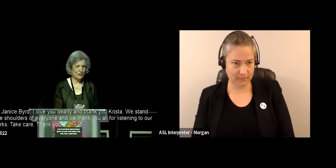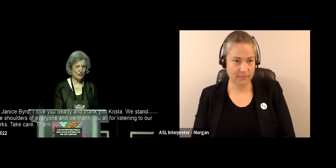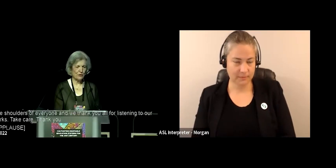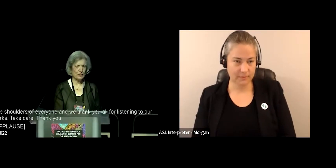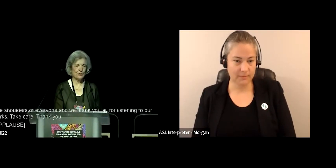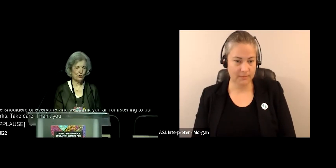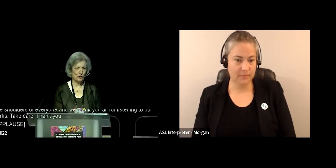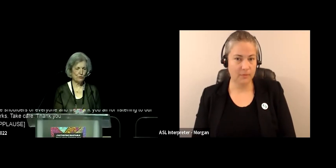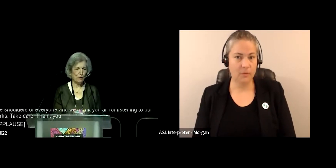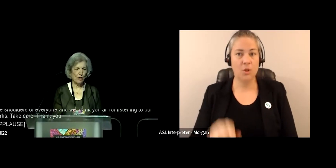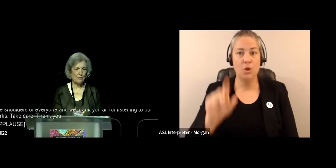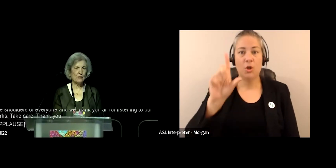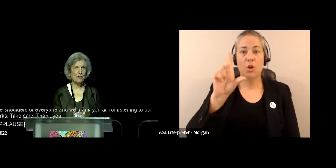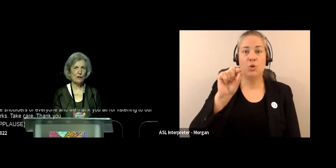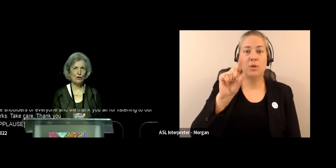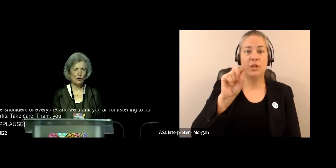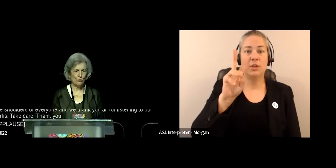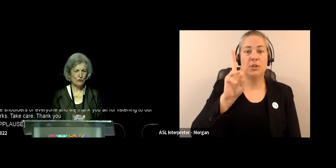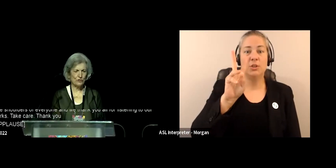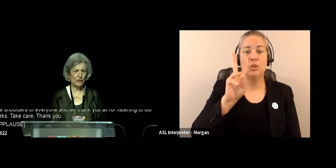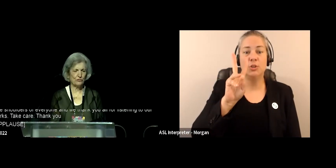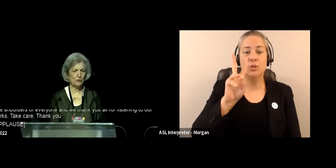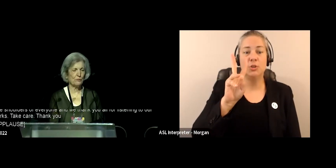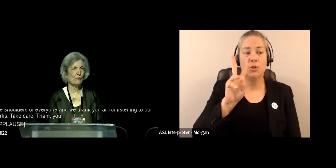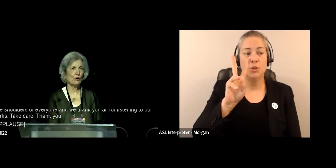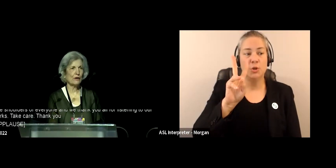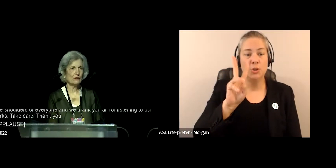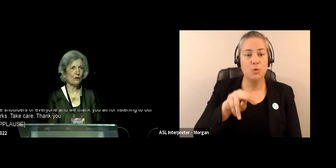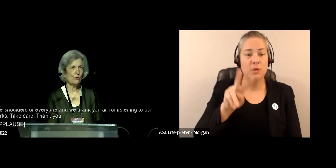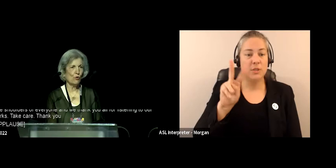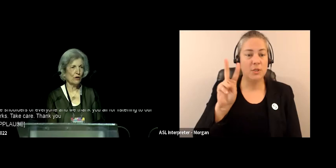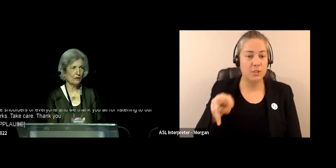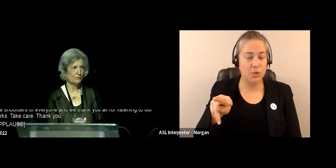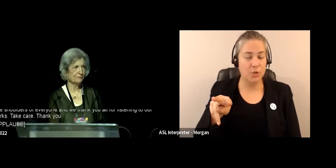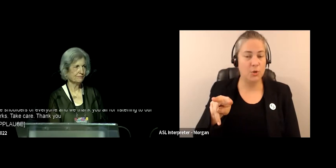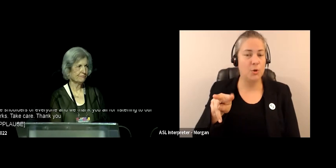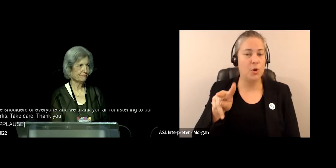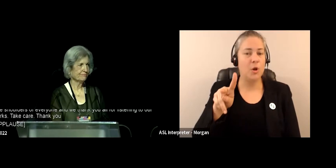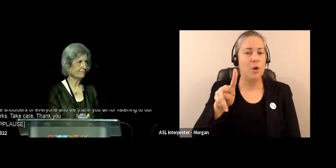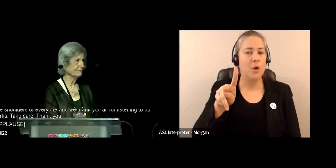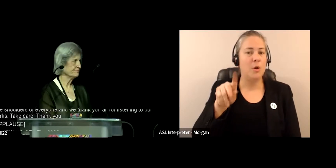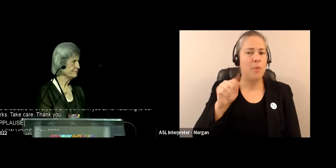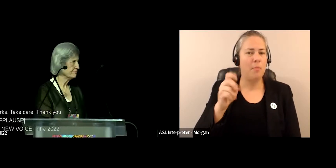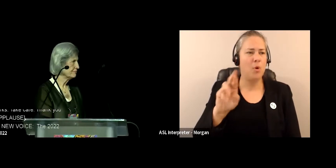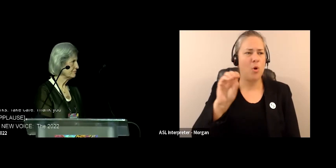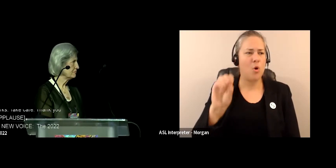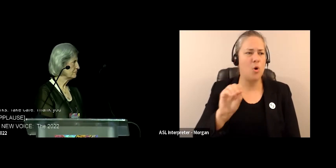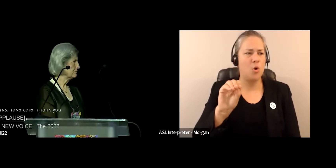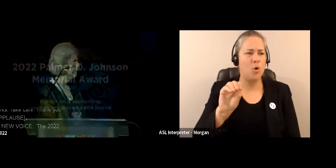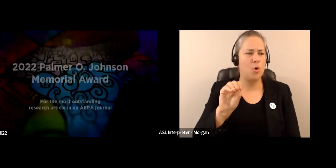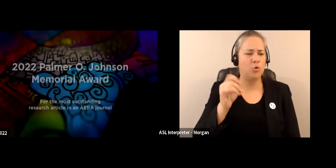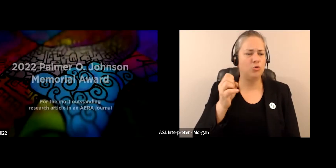The 2022 Palmer O. Johnson Memorial Award.